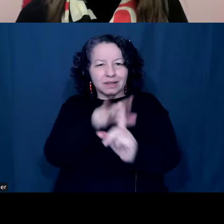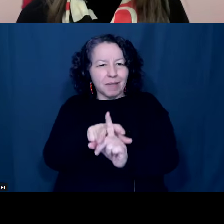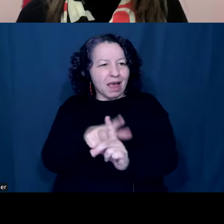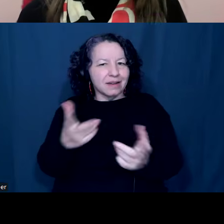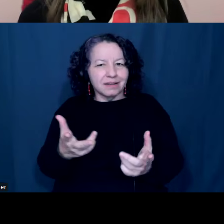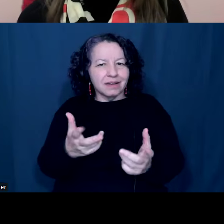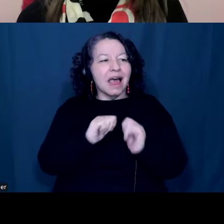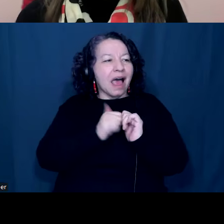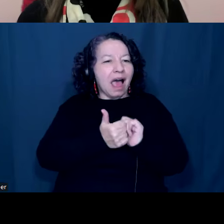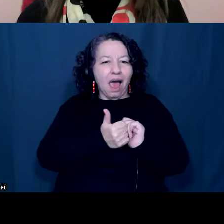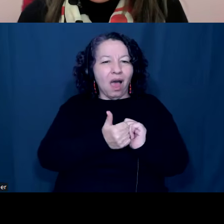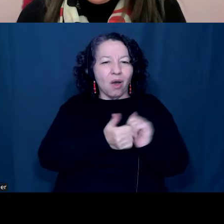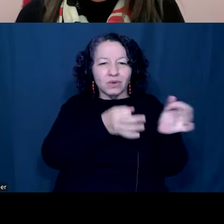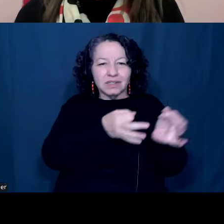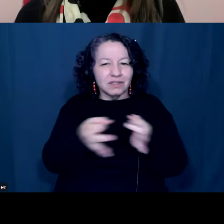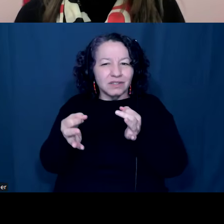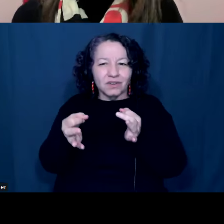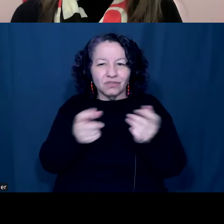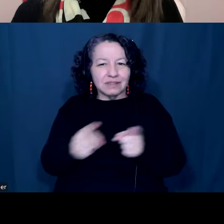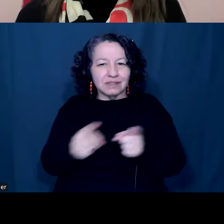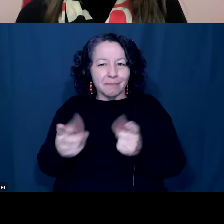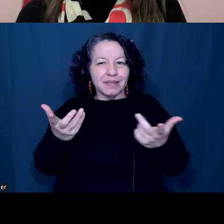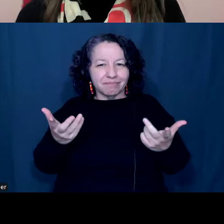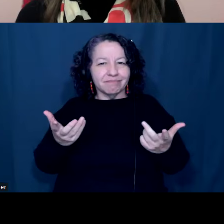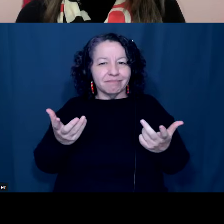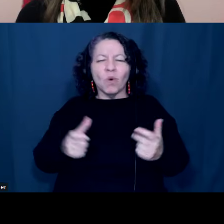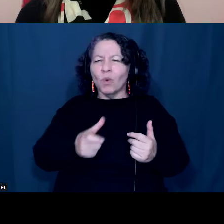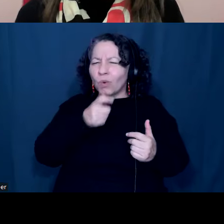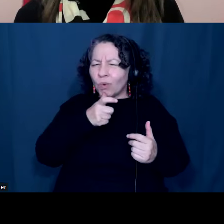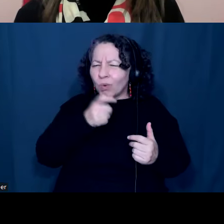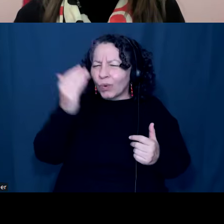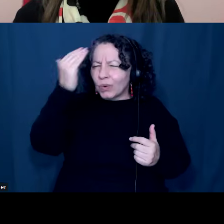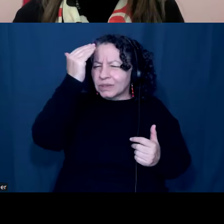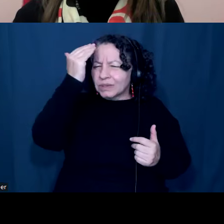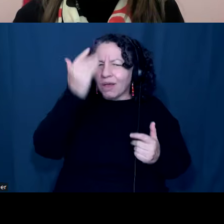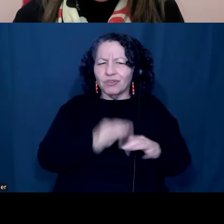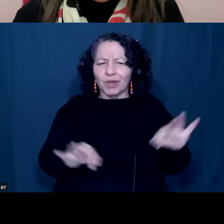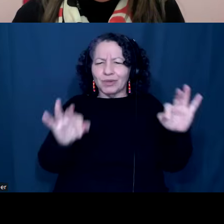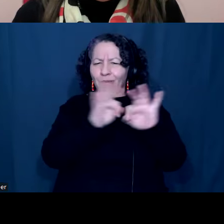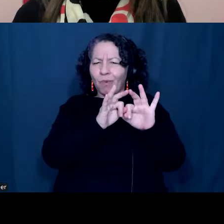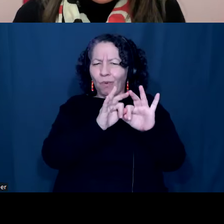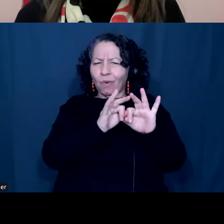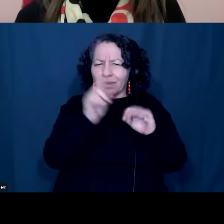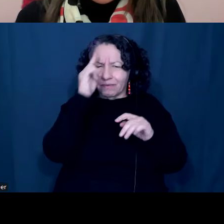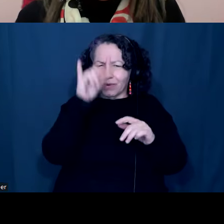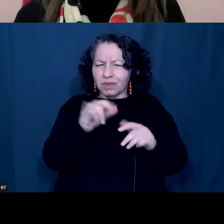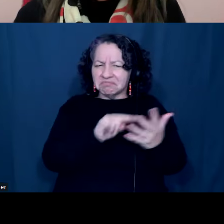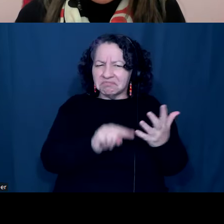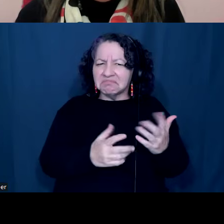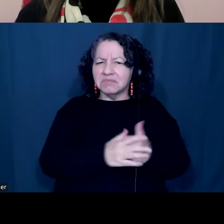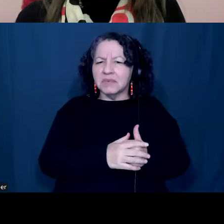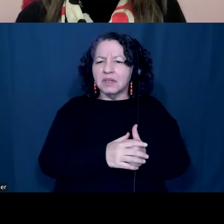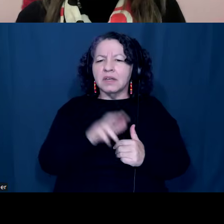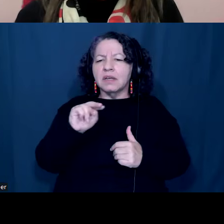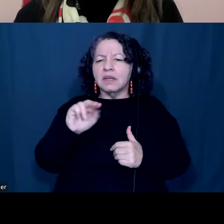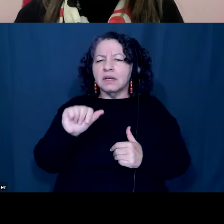how decisions are made, and whose knowledge matters. NAGPRA also